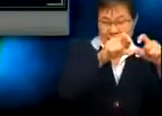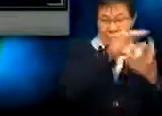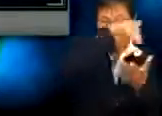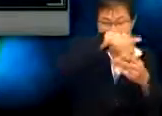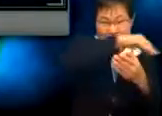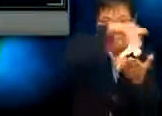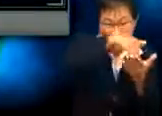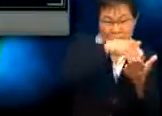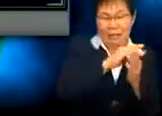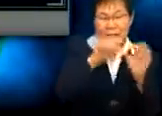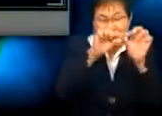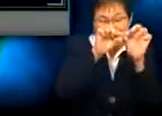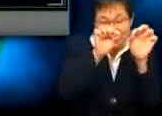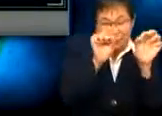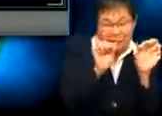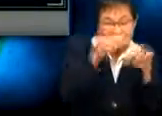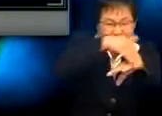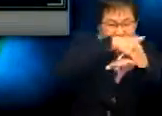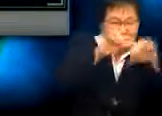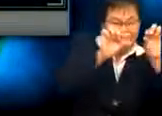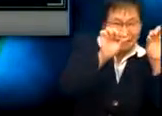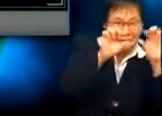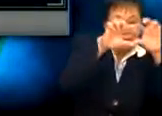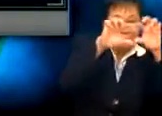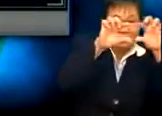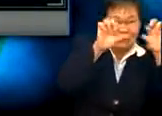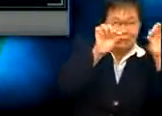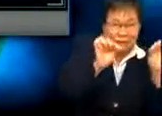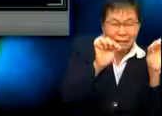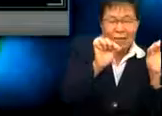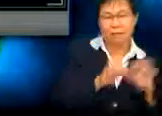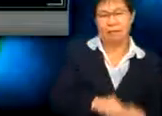center and thinner at the sides.